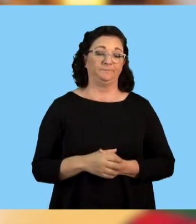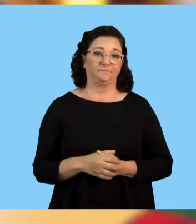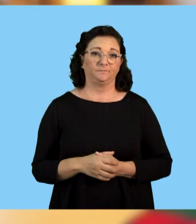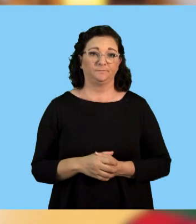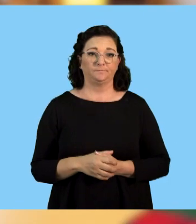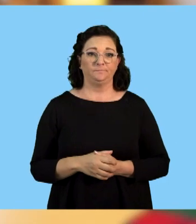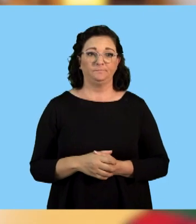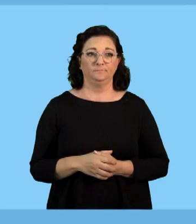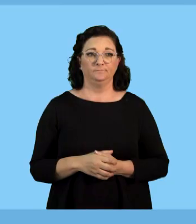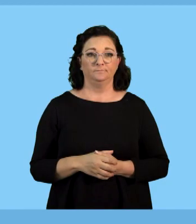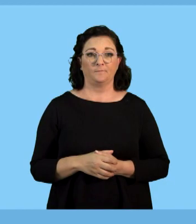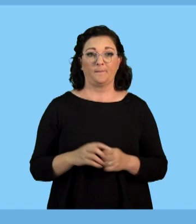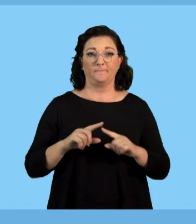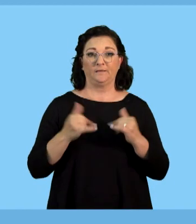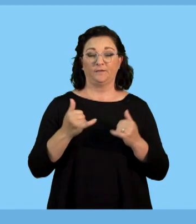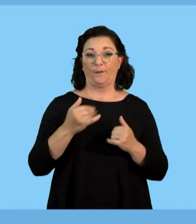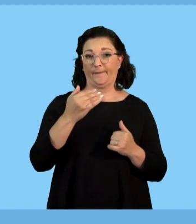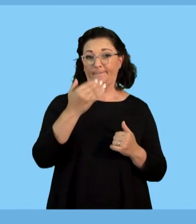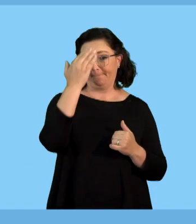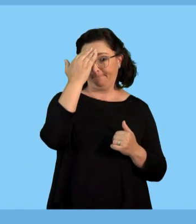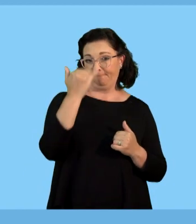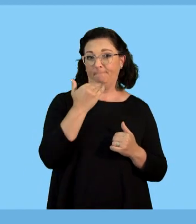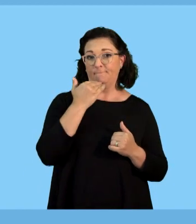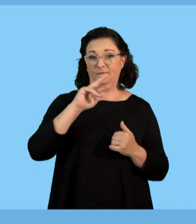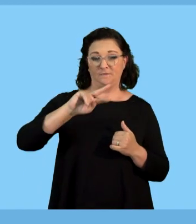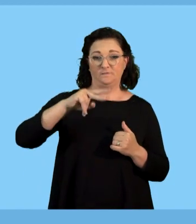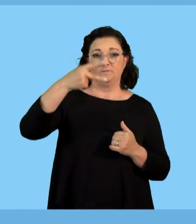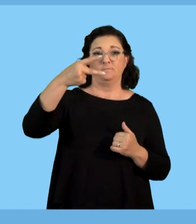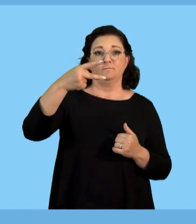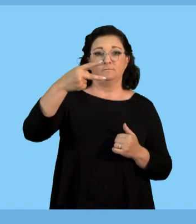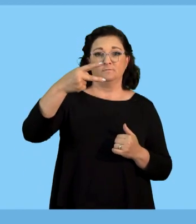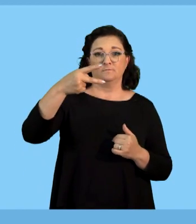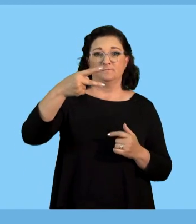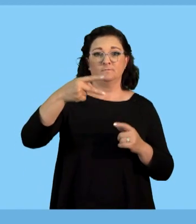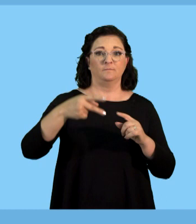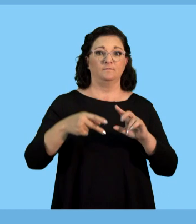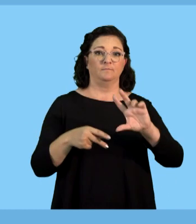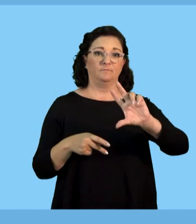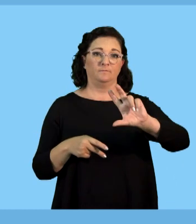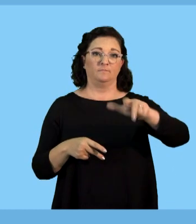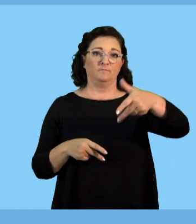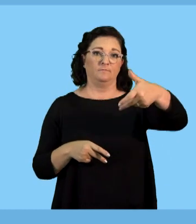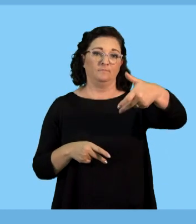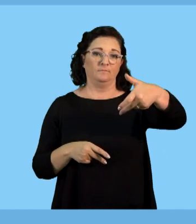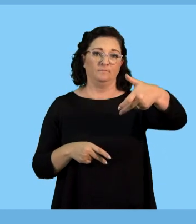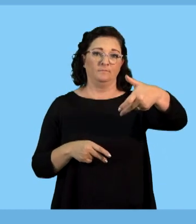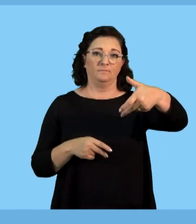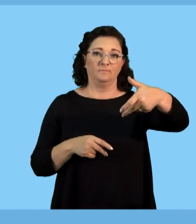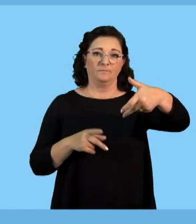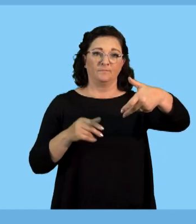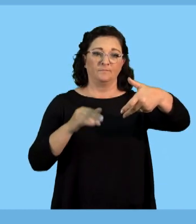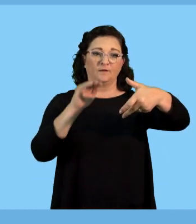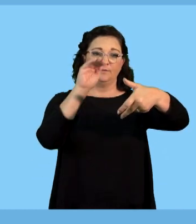me. Now, if the image is upside down, it means that the light from the bottom of the object has arrived at the top of the